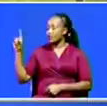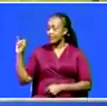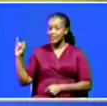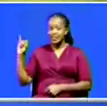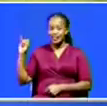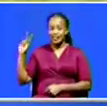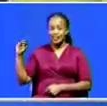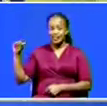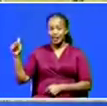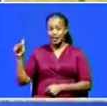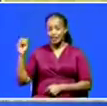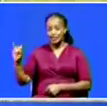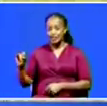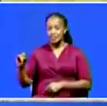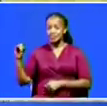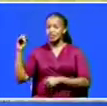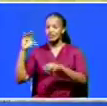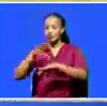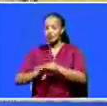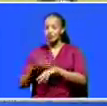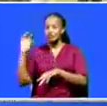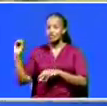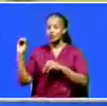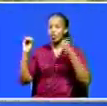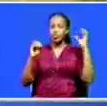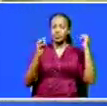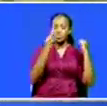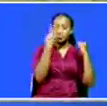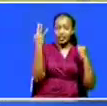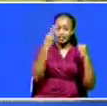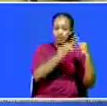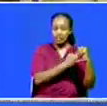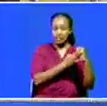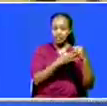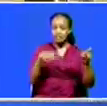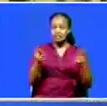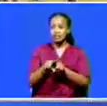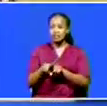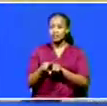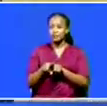30-14 win over Mwamba, while Homeboys defeated Impala 32-22.